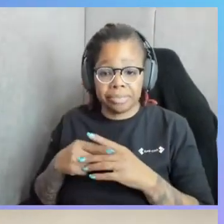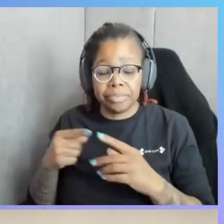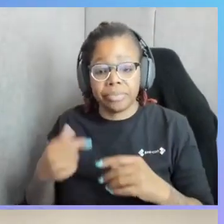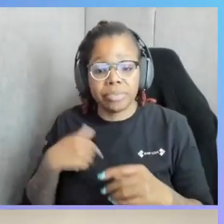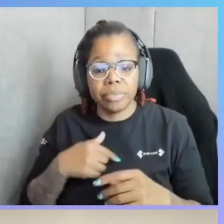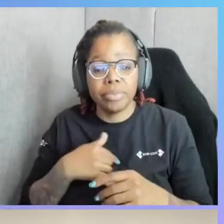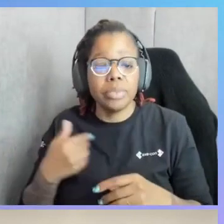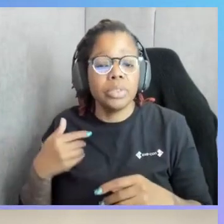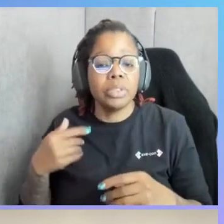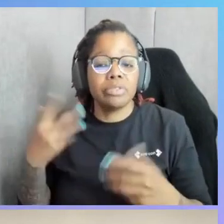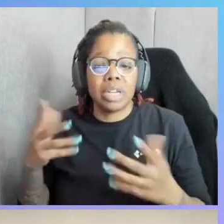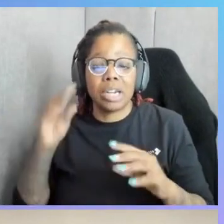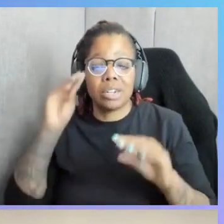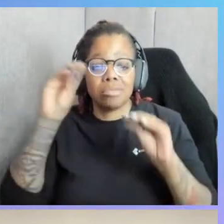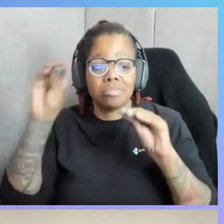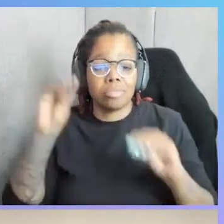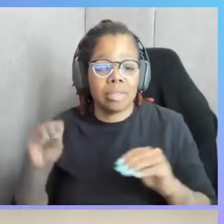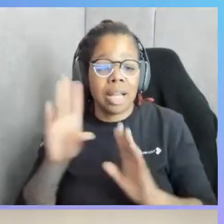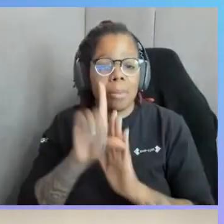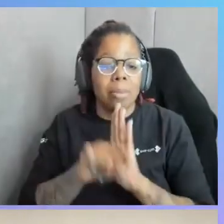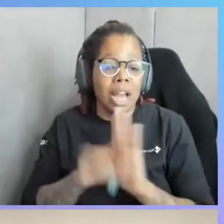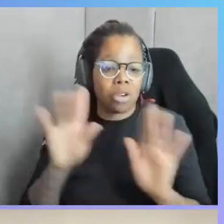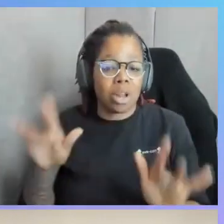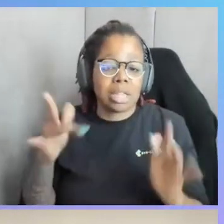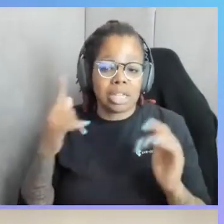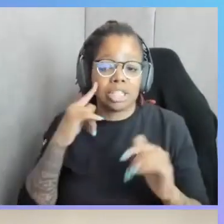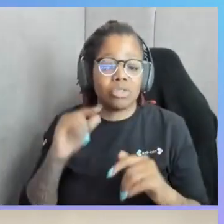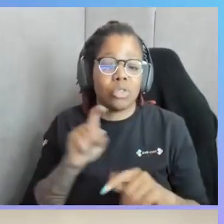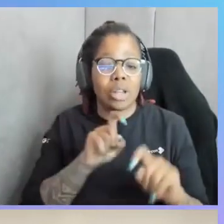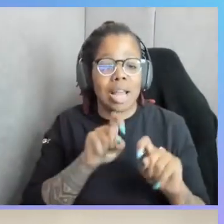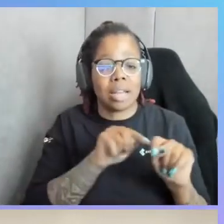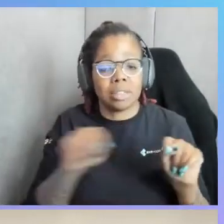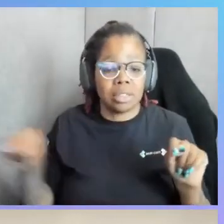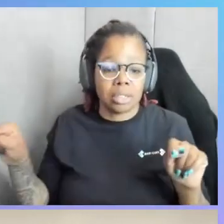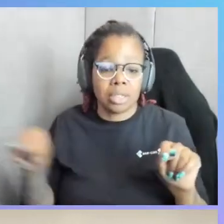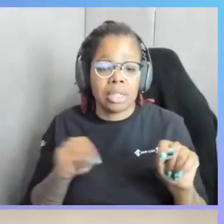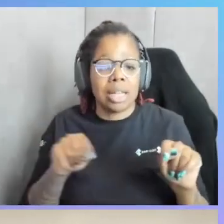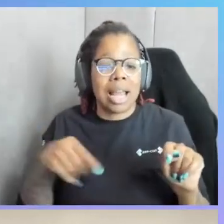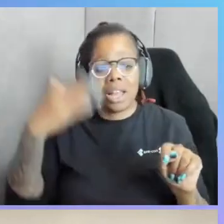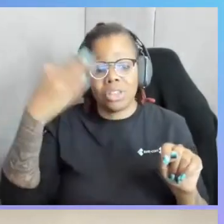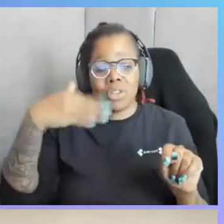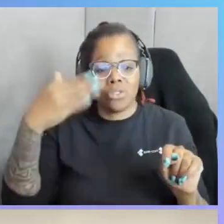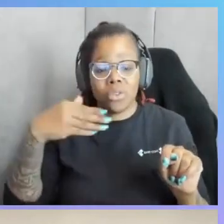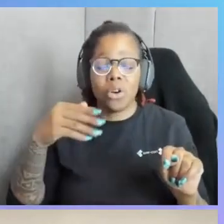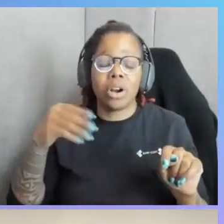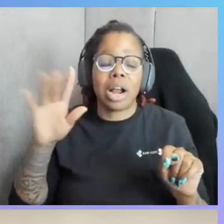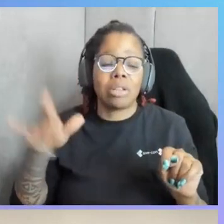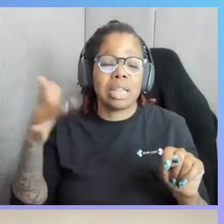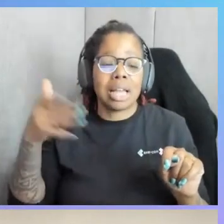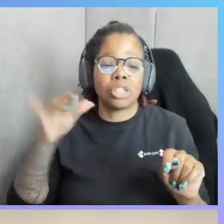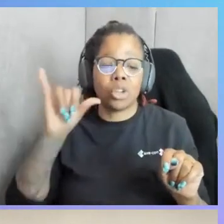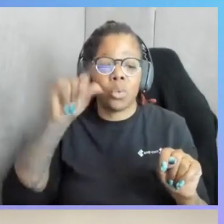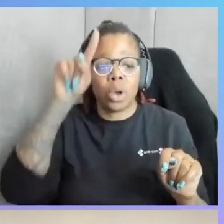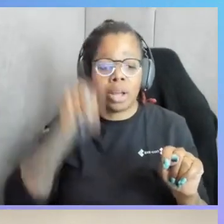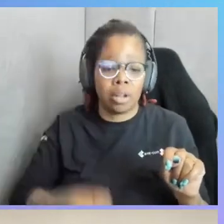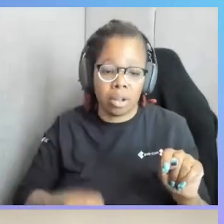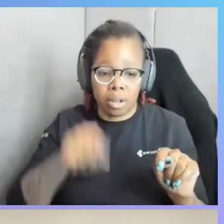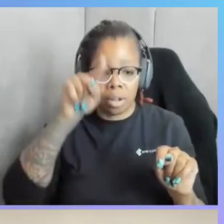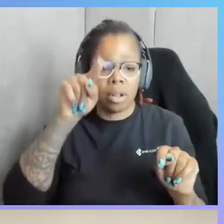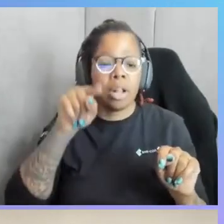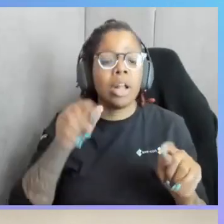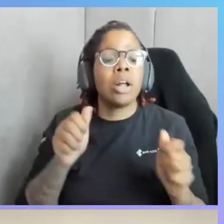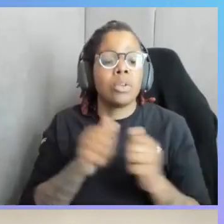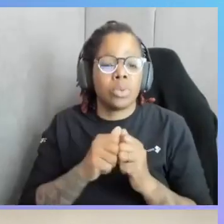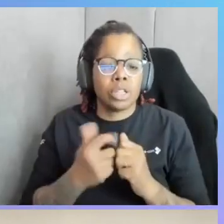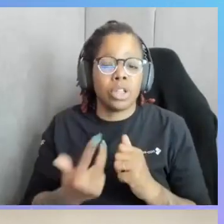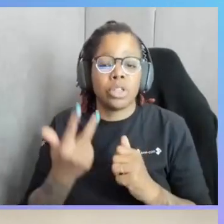mapped out the background lightness on the x-axis and the foreground lightness values on the y-axis, with the 3